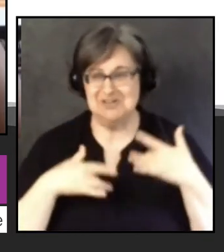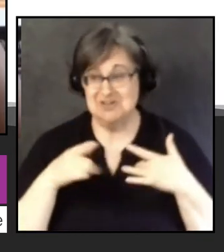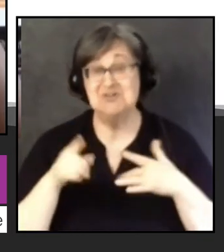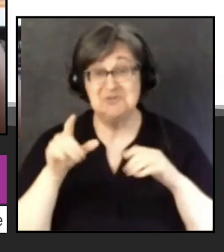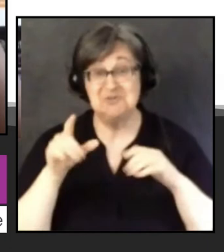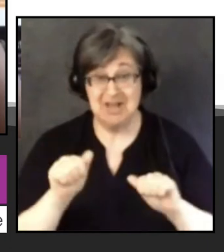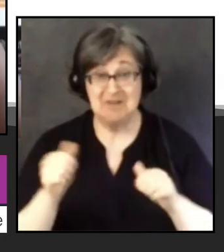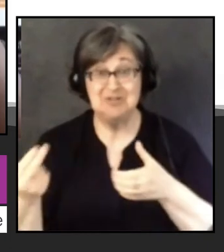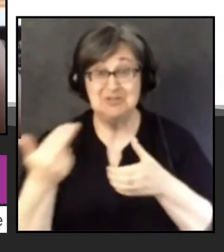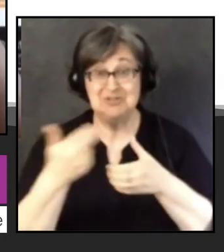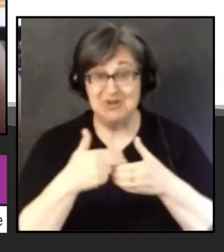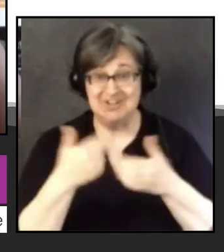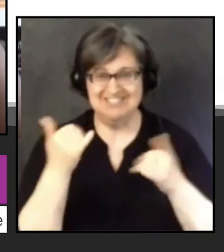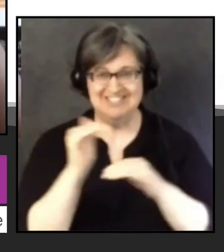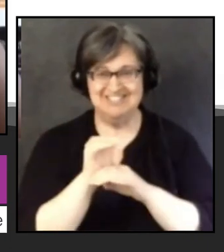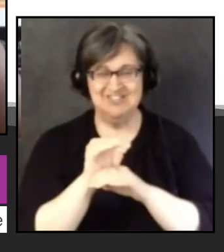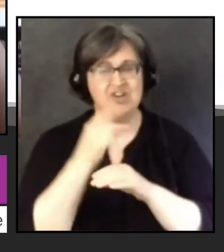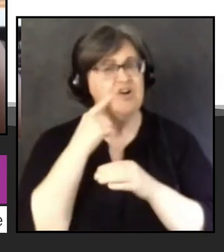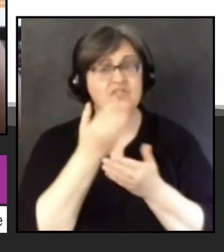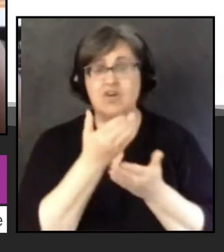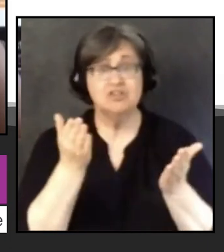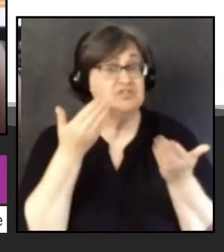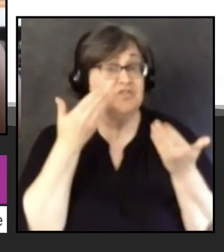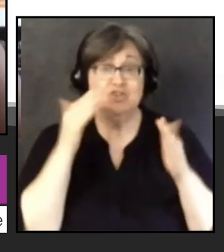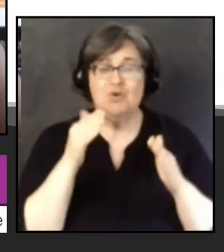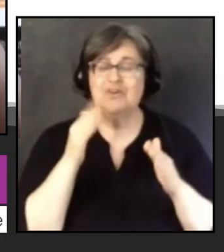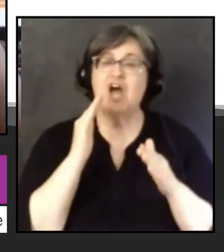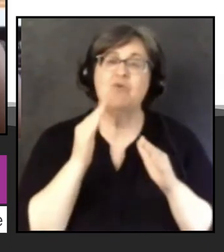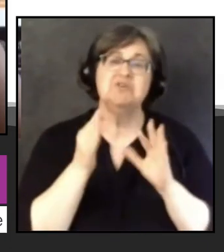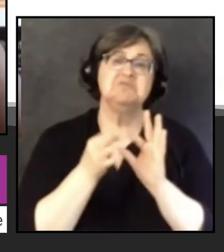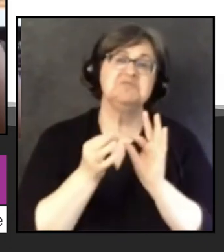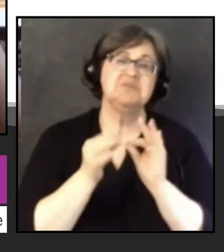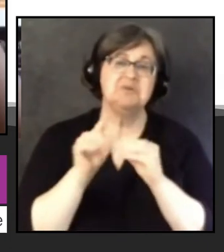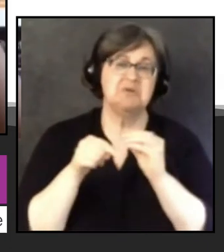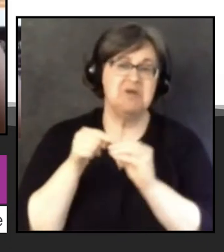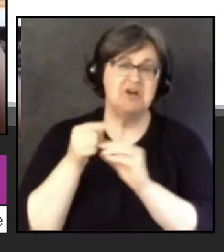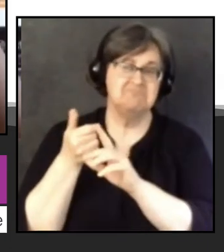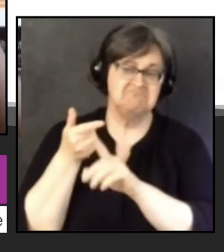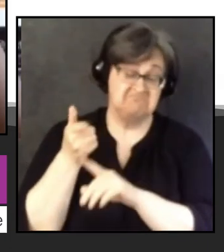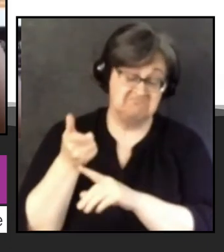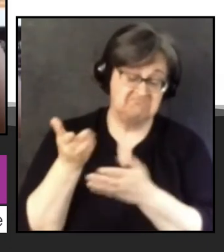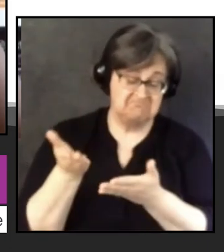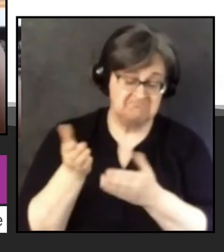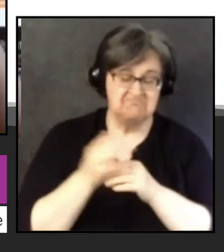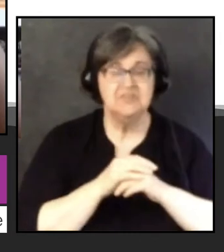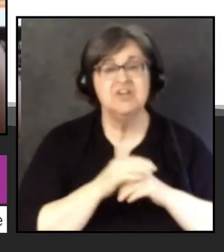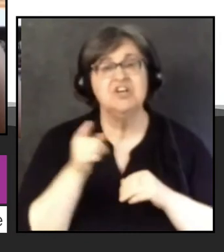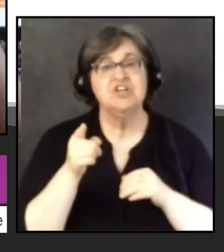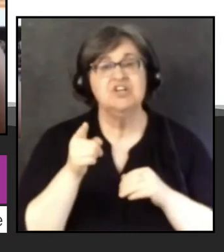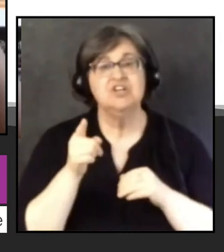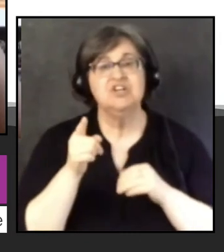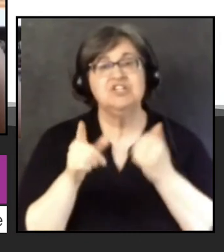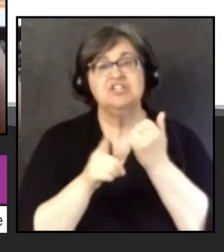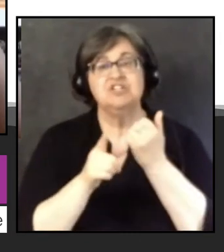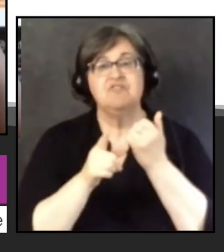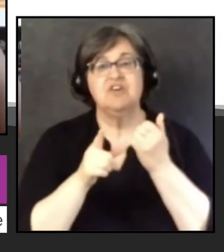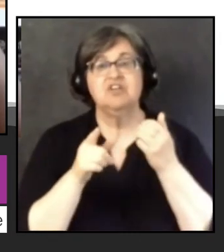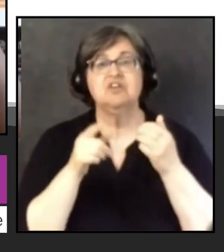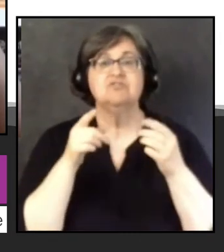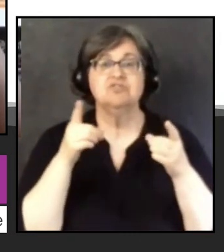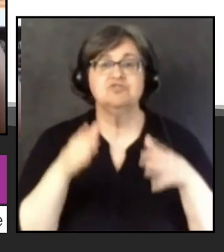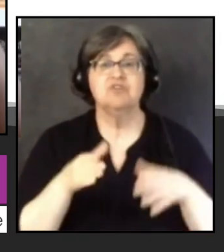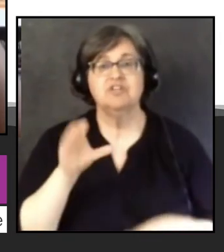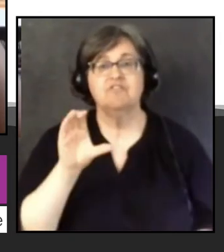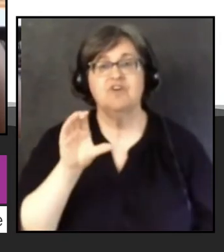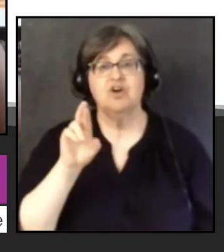able to join us tonight. And for those who don't know, I'll share a little bit of her bio. She is the deputy director at Creative